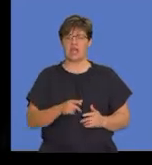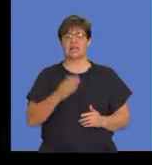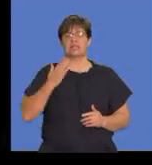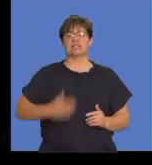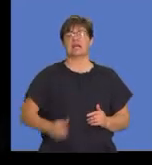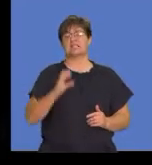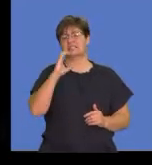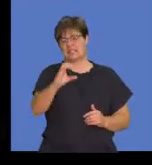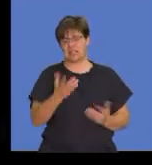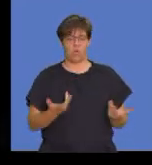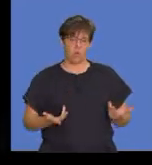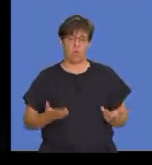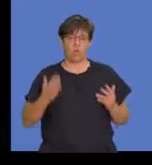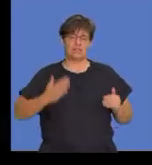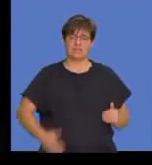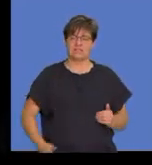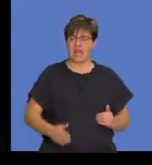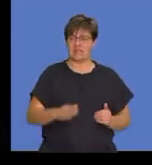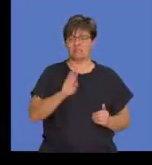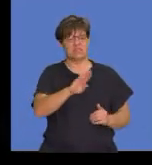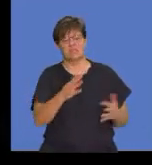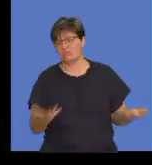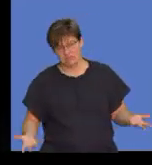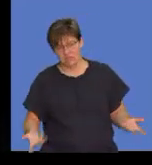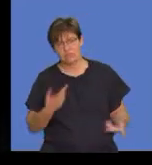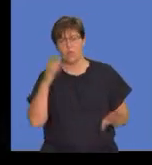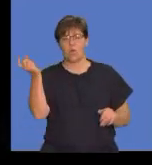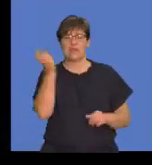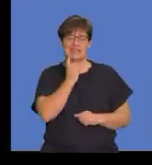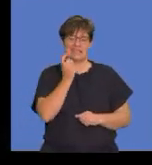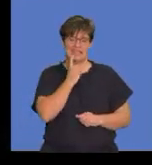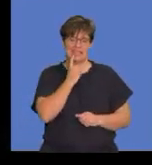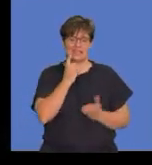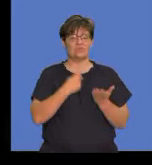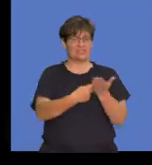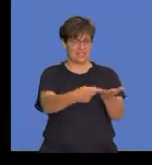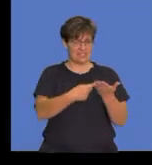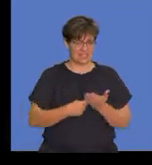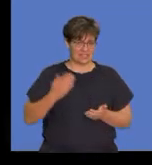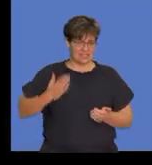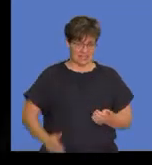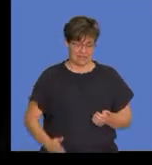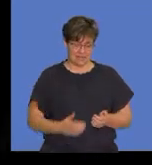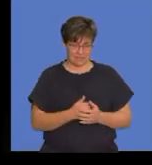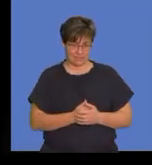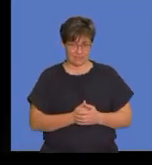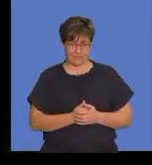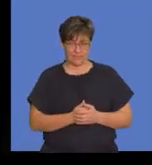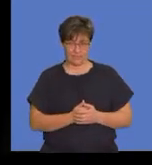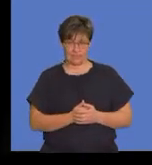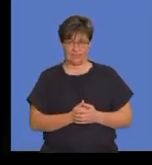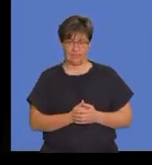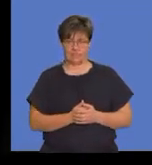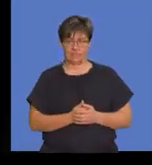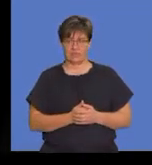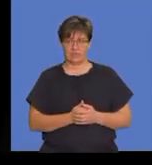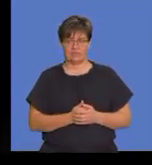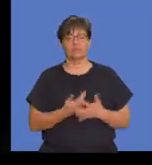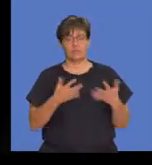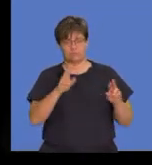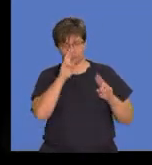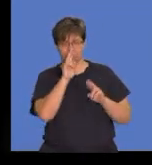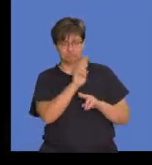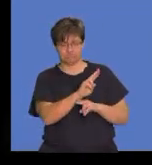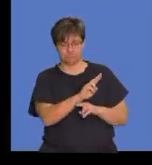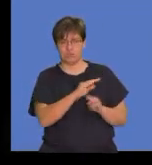say side C, you see. So it makes it a bit easier for us to talk about these sides. And then, so